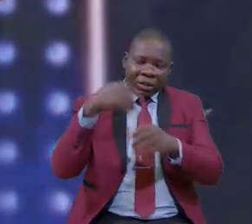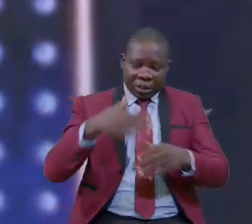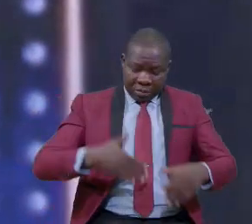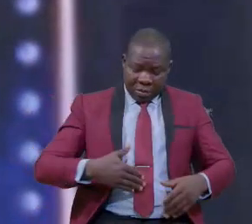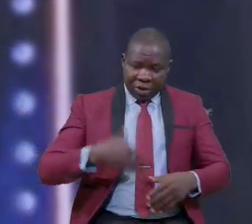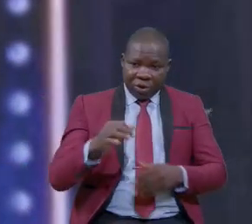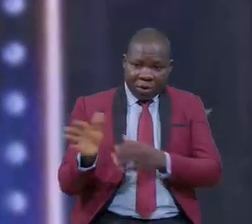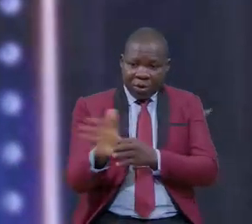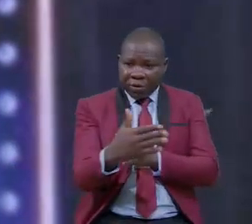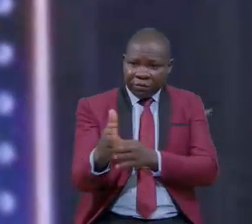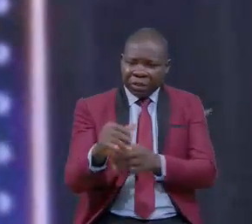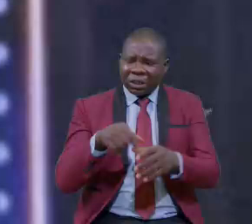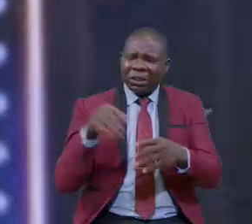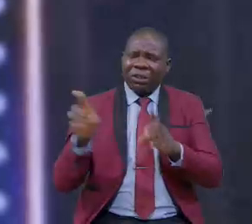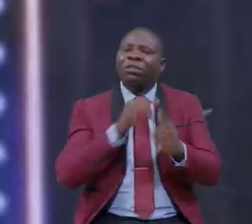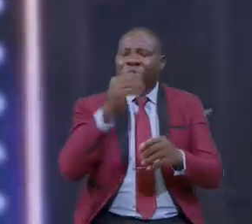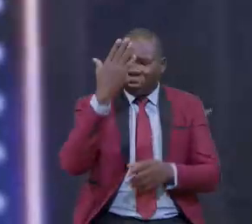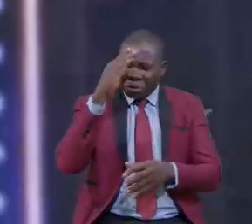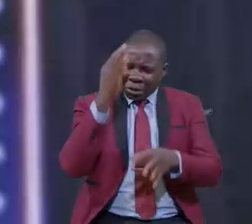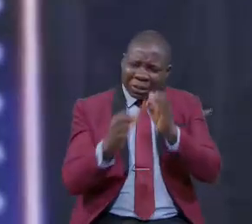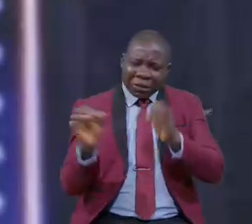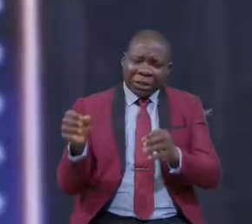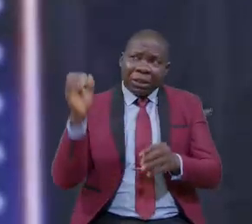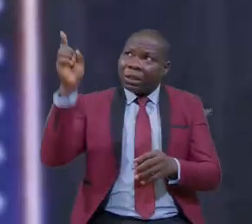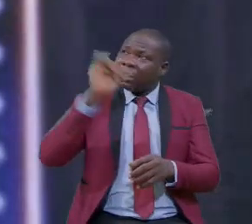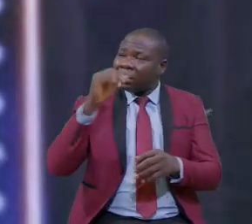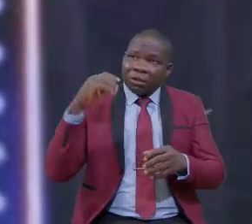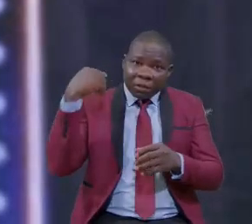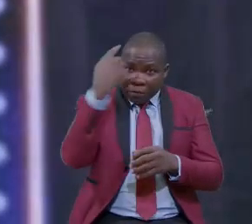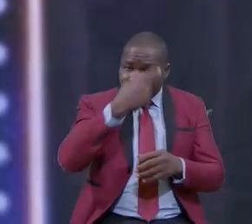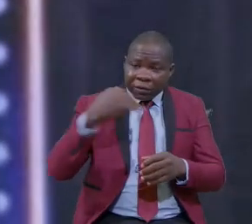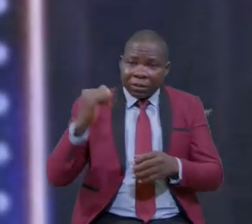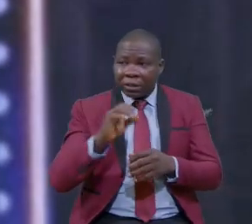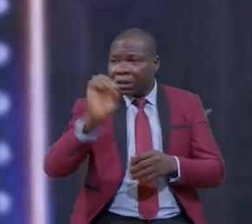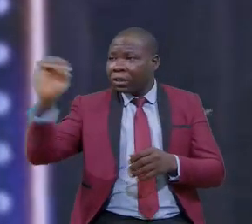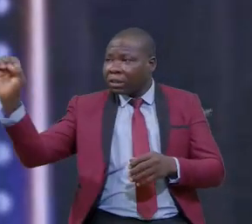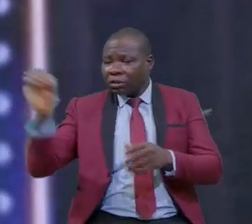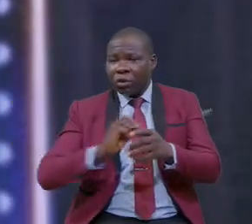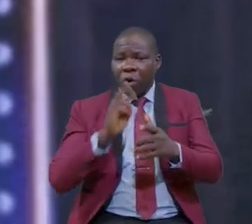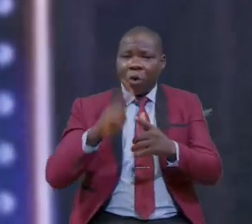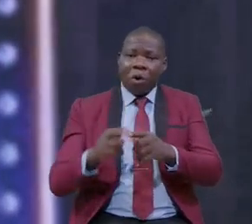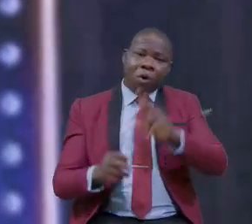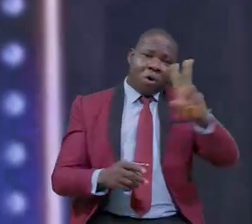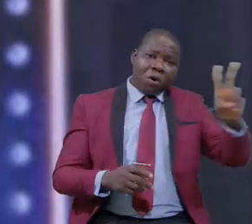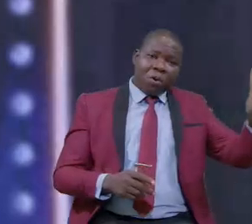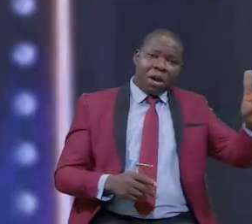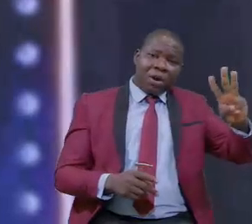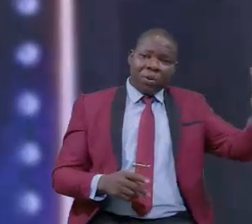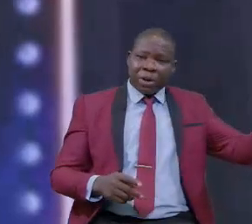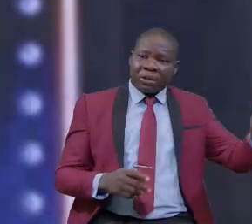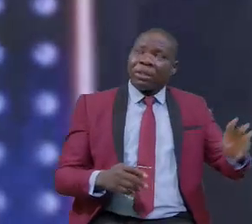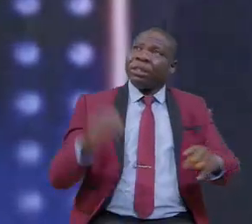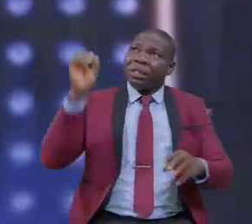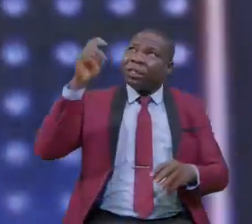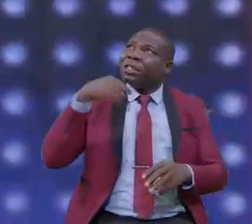facing west. He said, all the things wrapped around me, and yet I lift my voice unto the